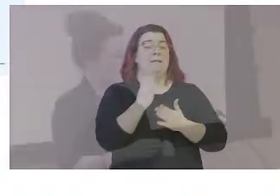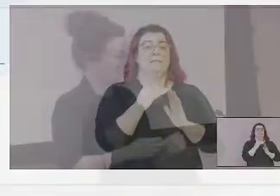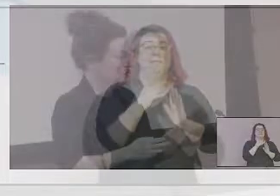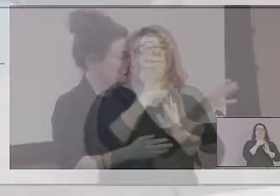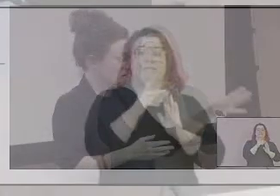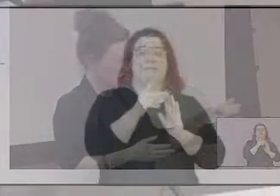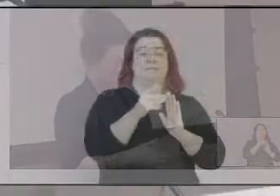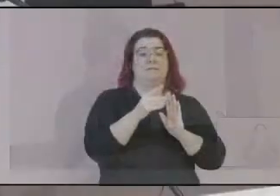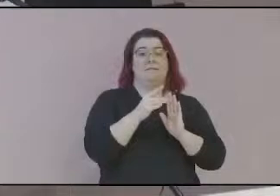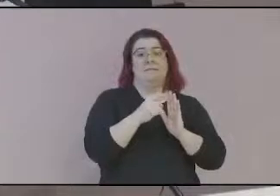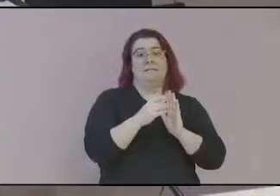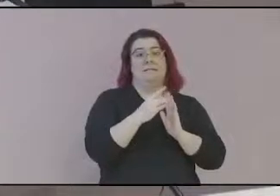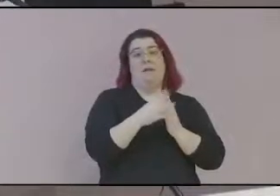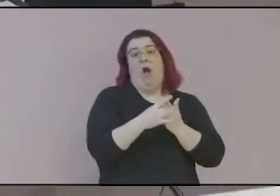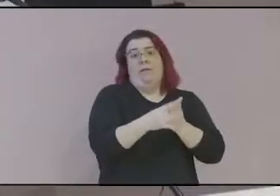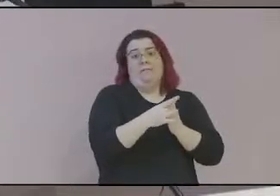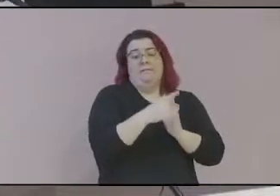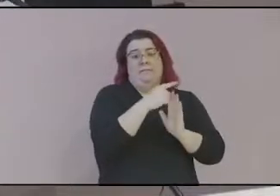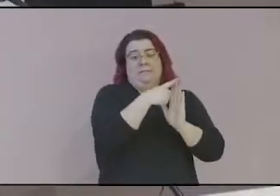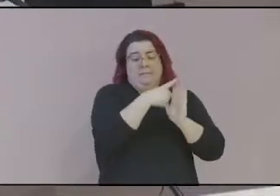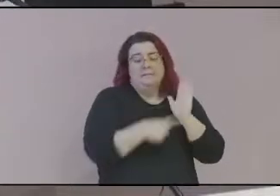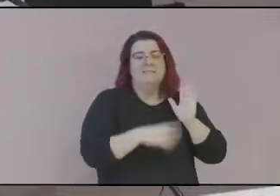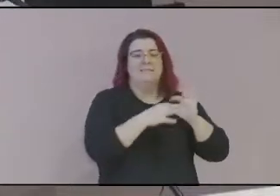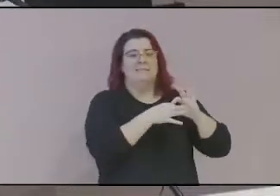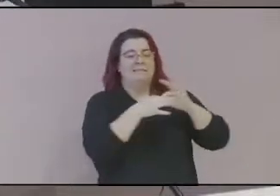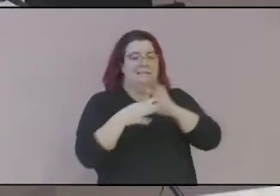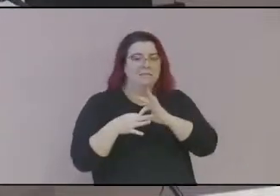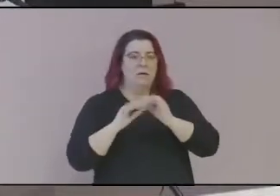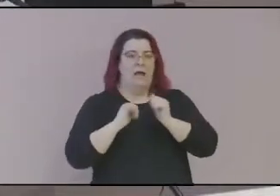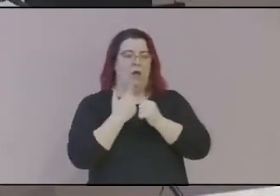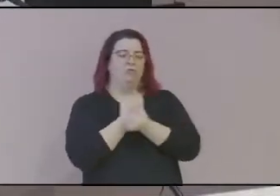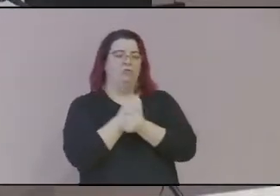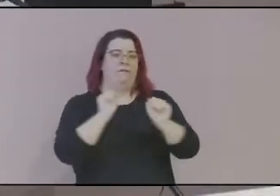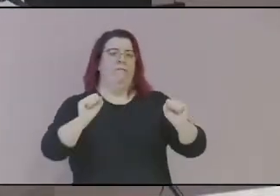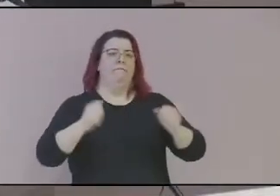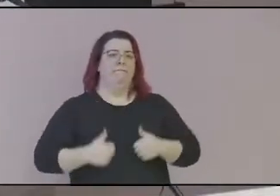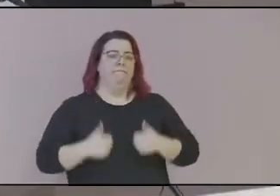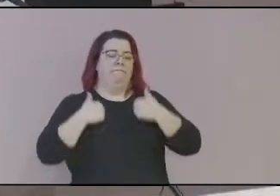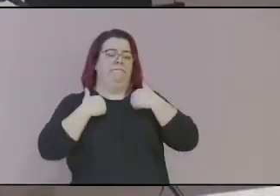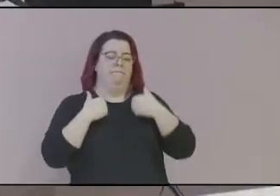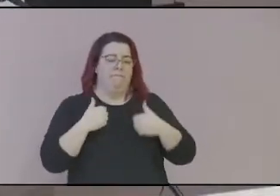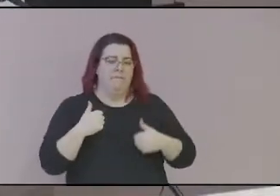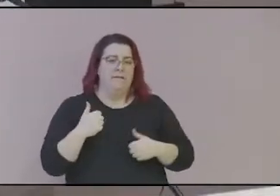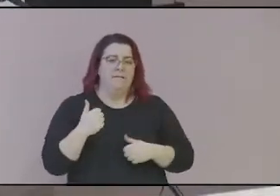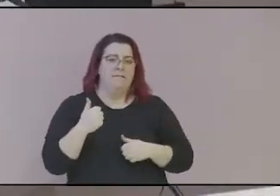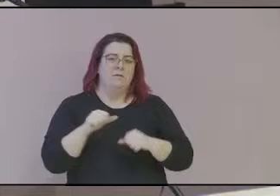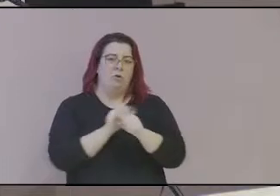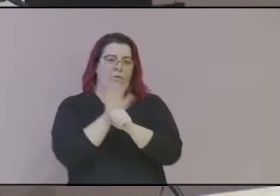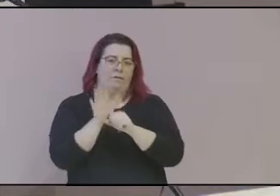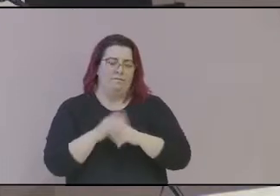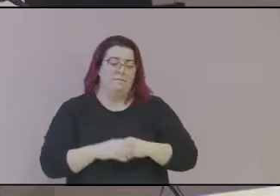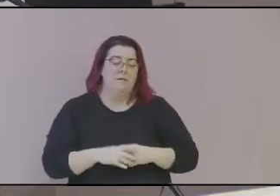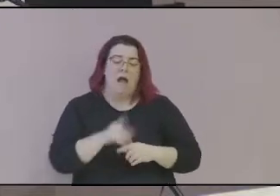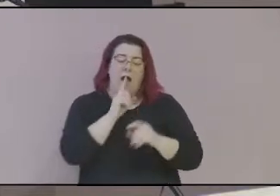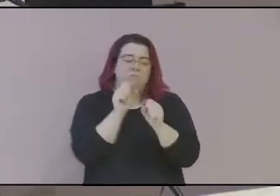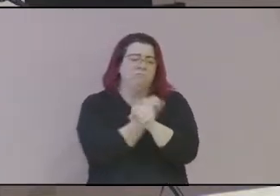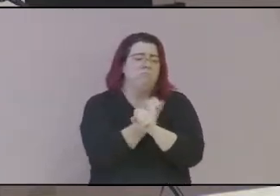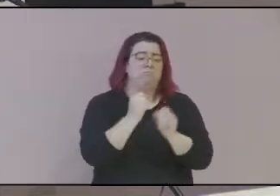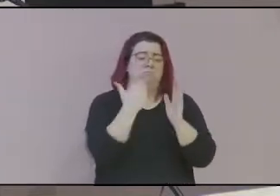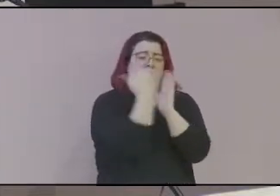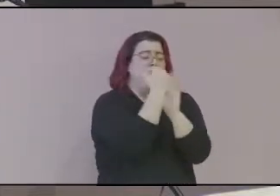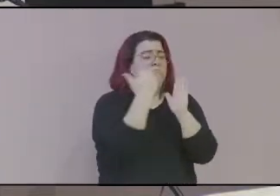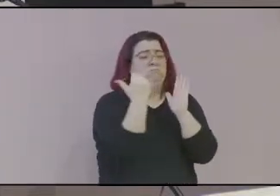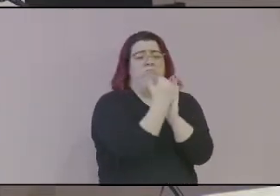Triage Protocols, pictured here. It offered a toolkit with detailed and clear instructions